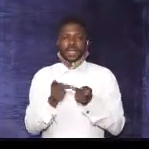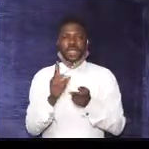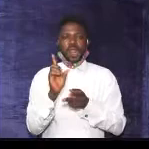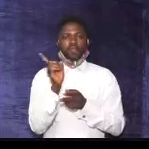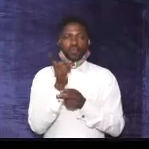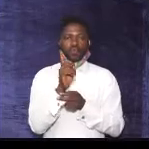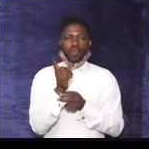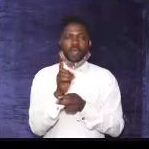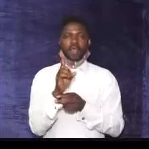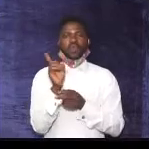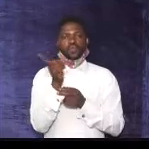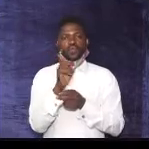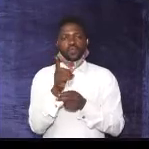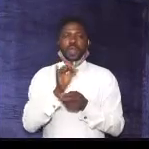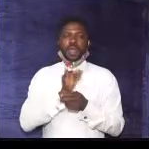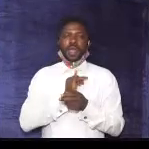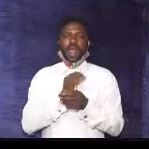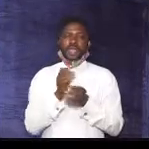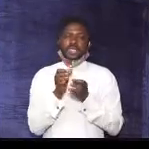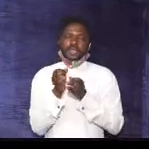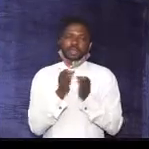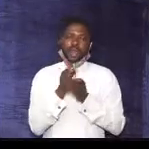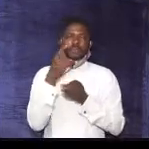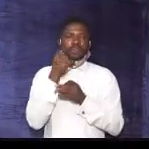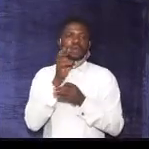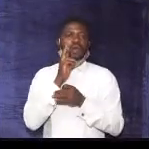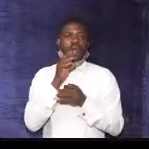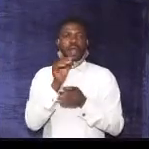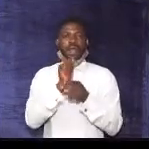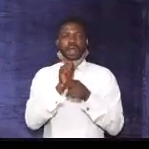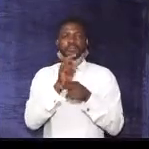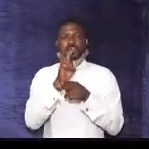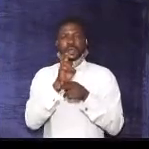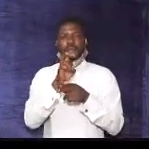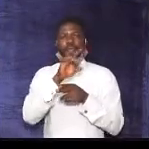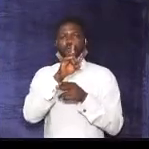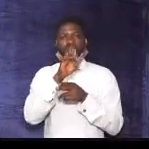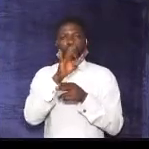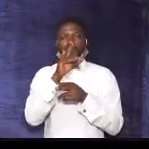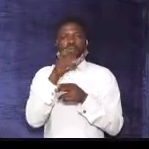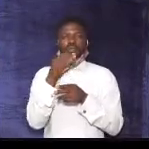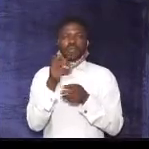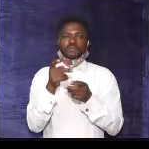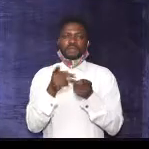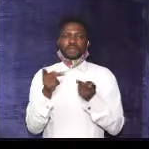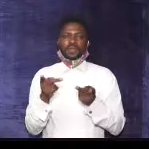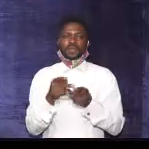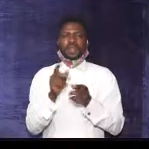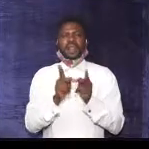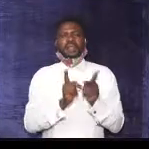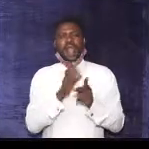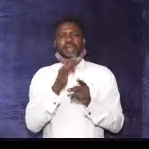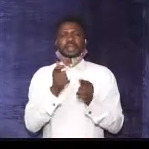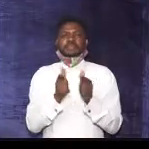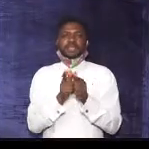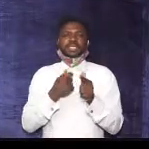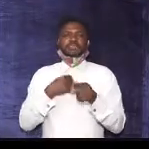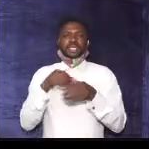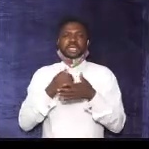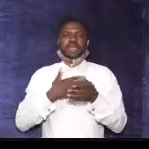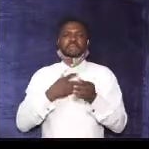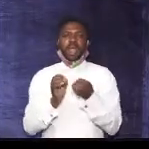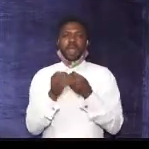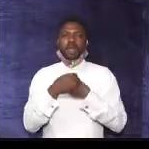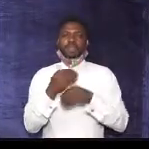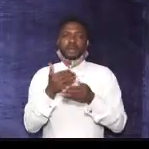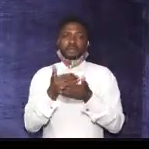place. Where I described for her. Adverbial clause of place. 3. Kindly meet me in